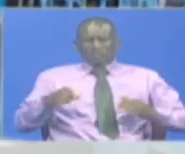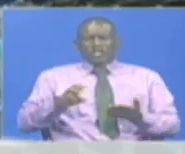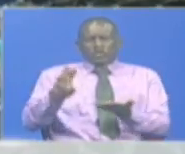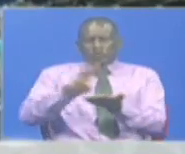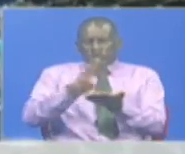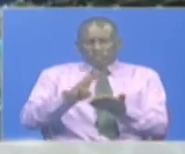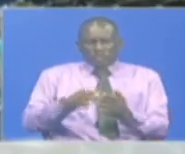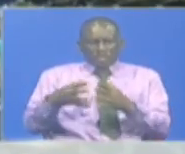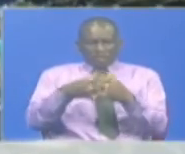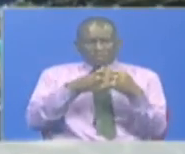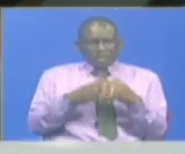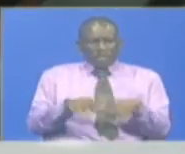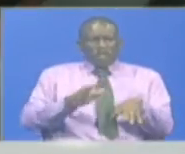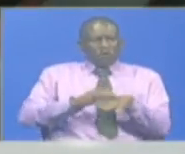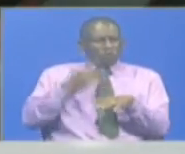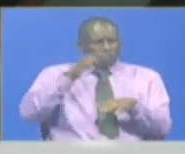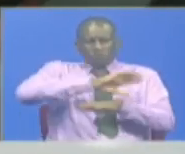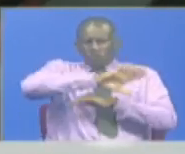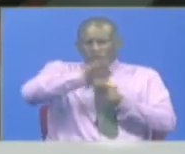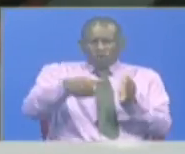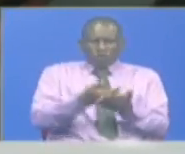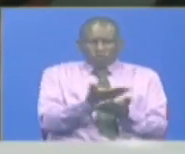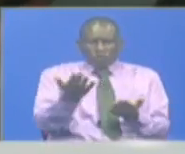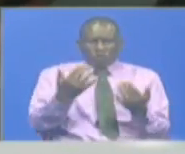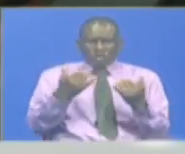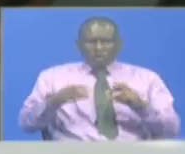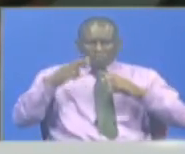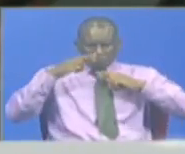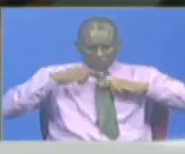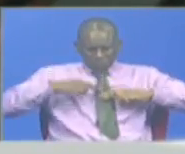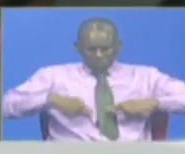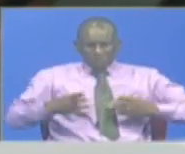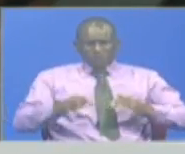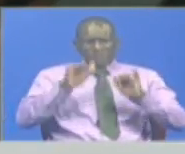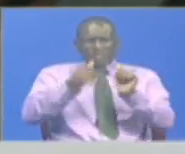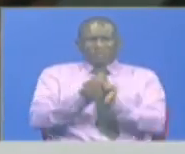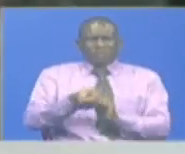good for you all. At this point, we take a break. Stay with us.